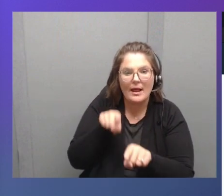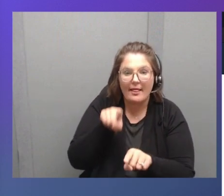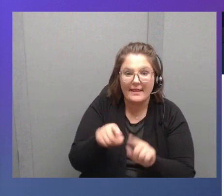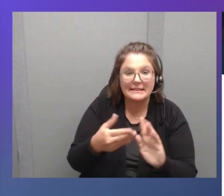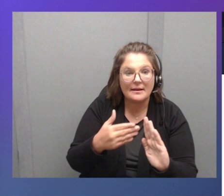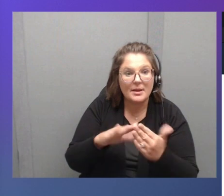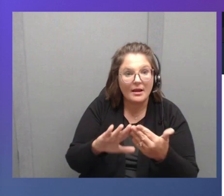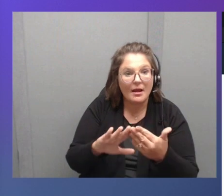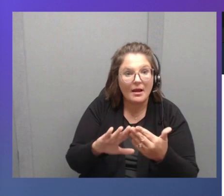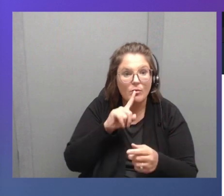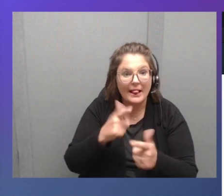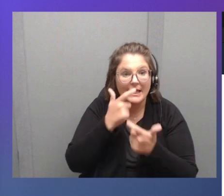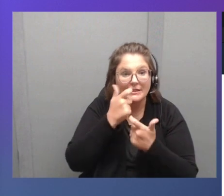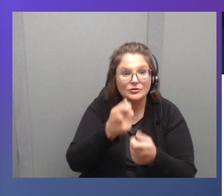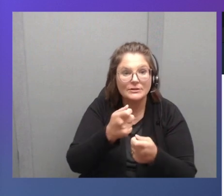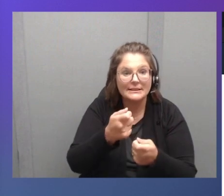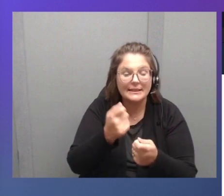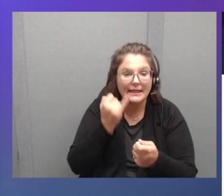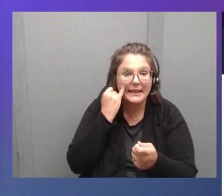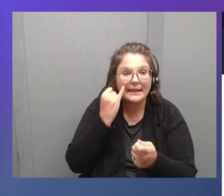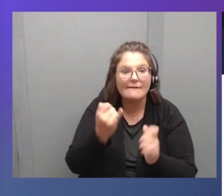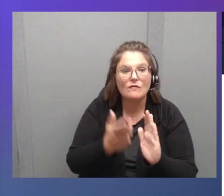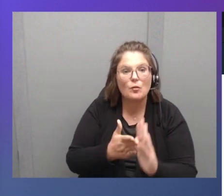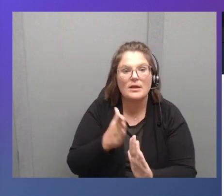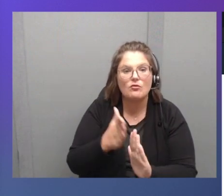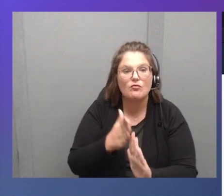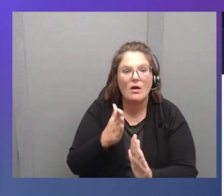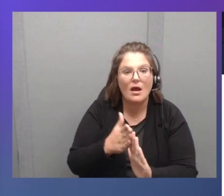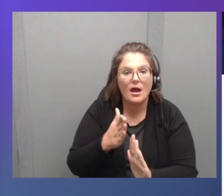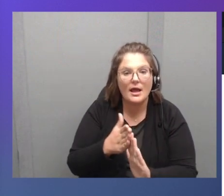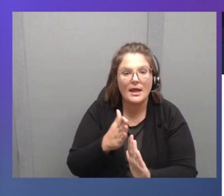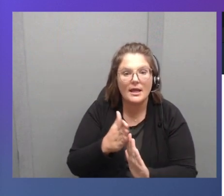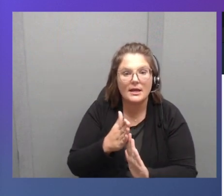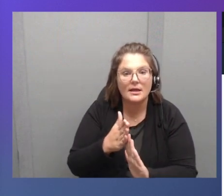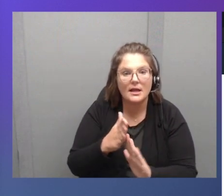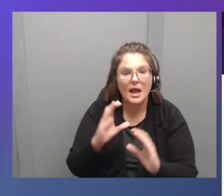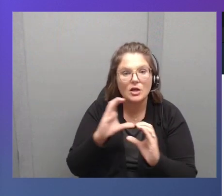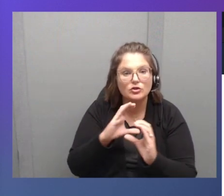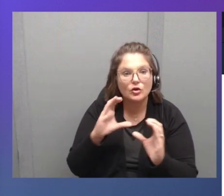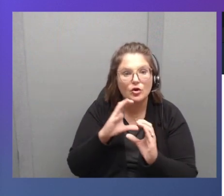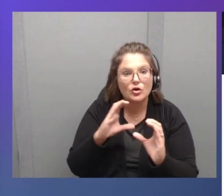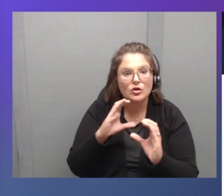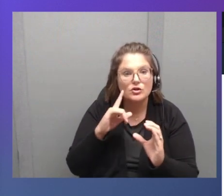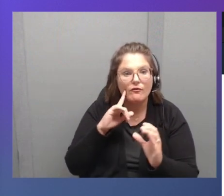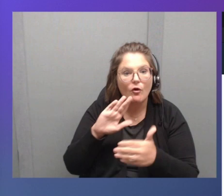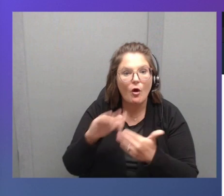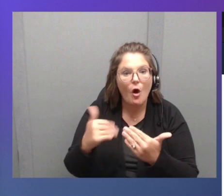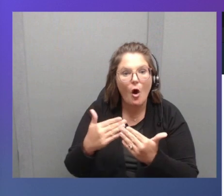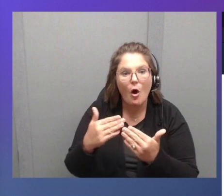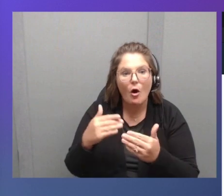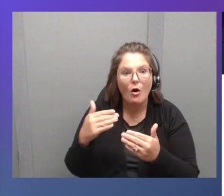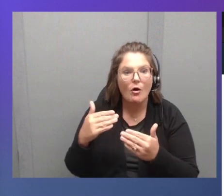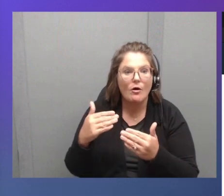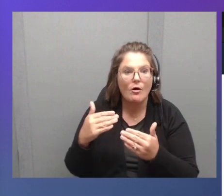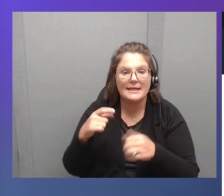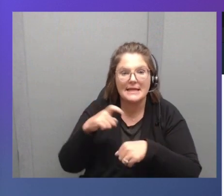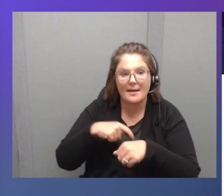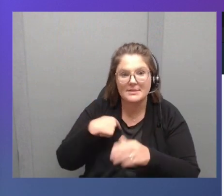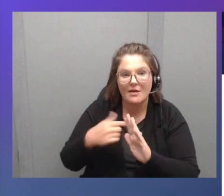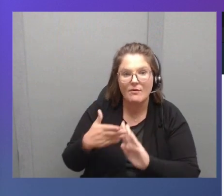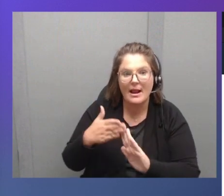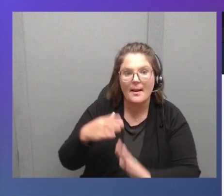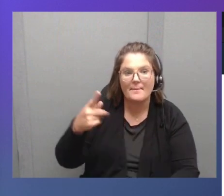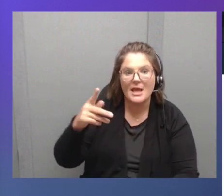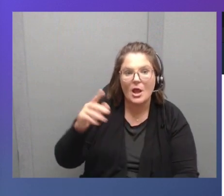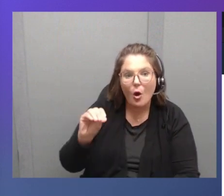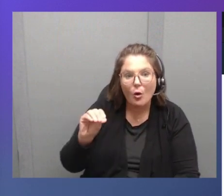interesting if we run a search for every time I ran things like ps or sudo. Then we're going